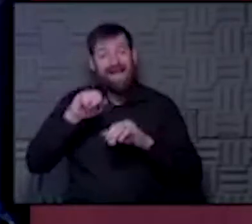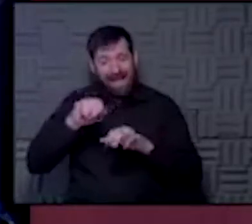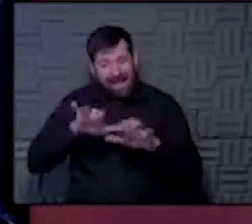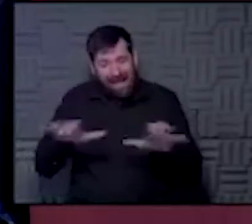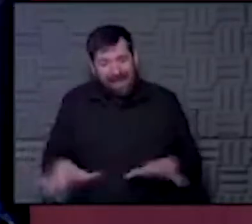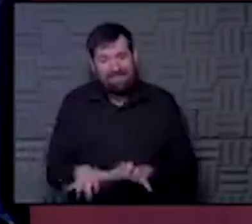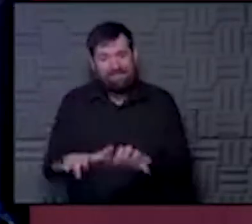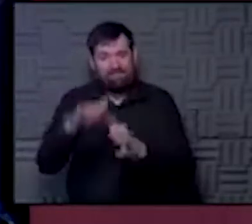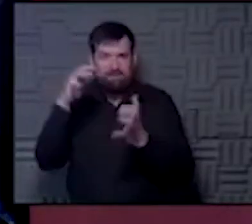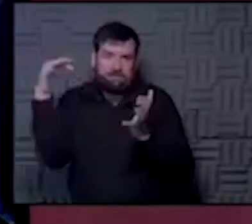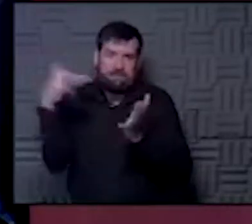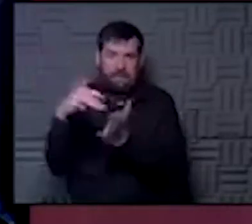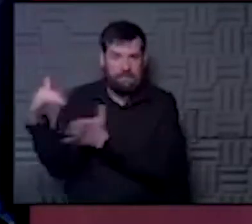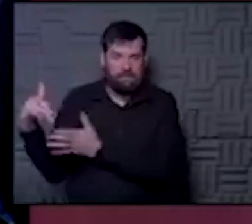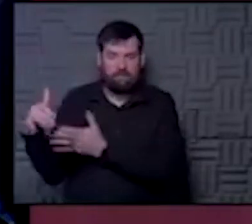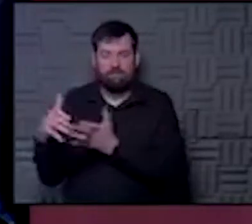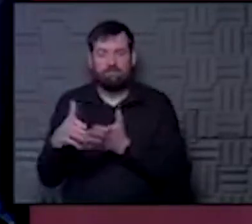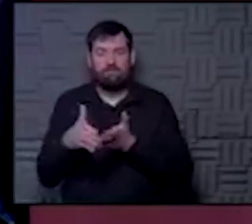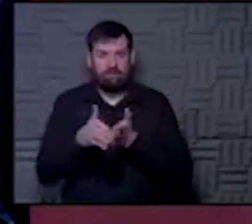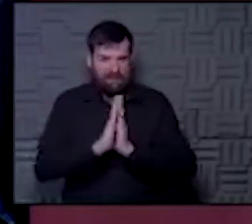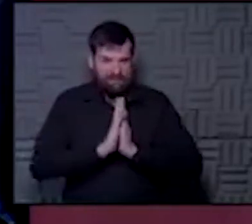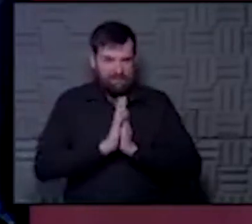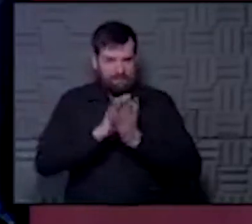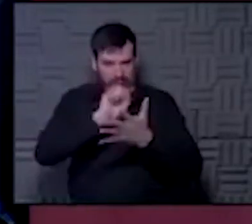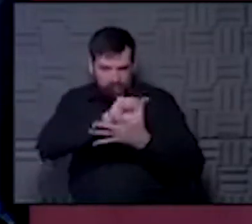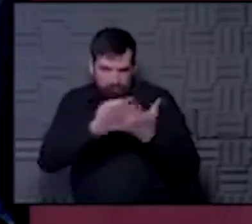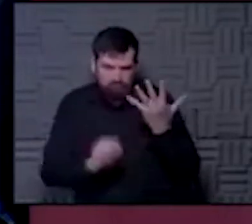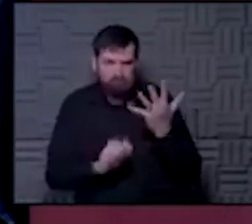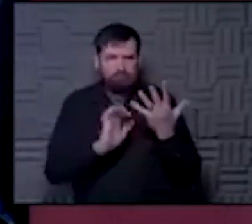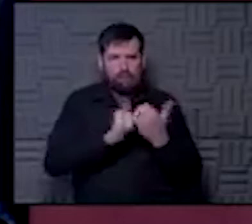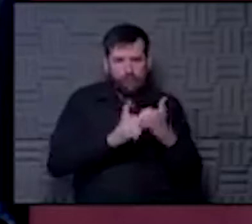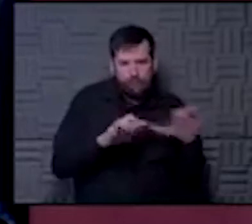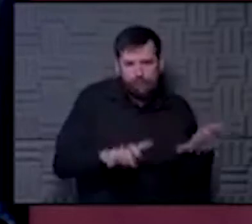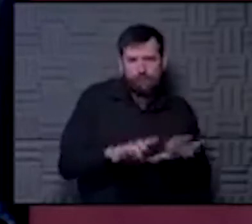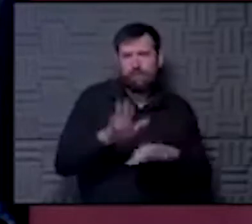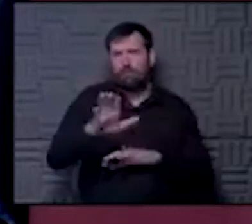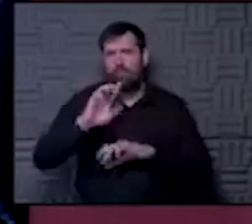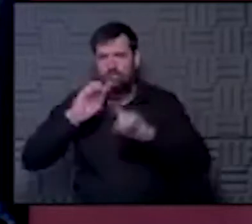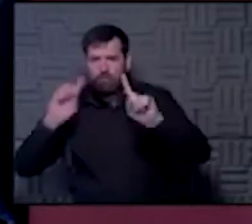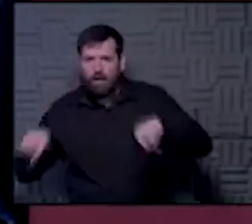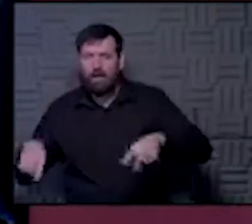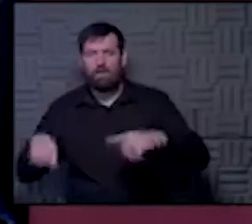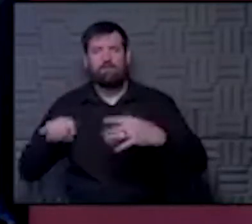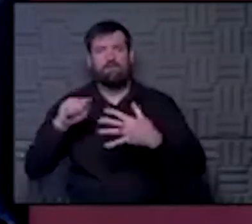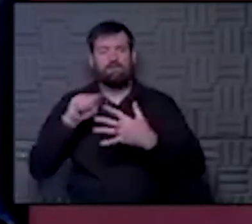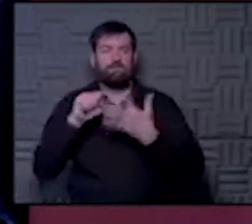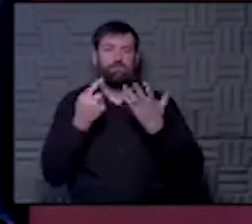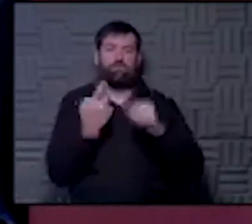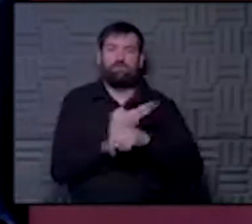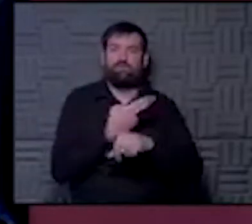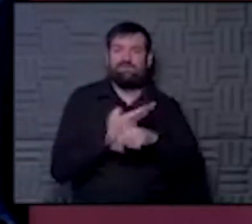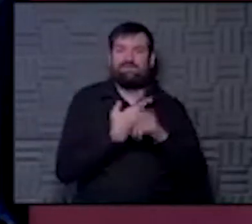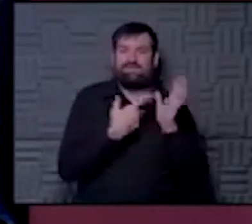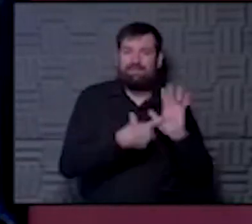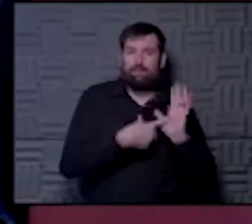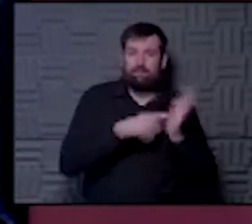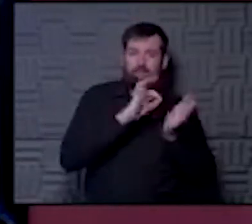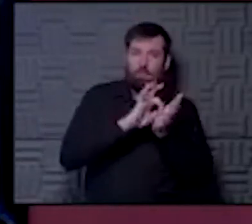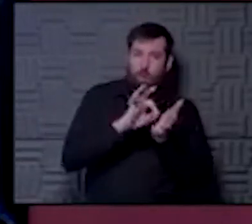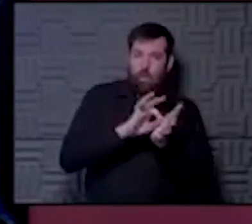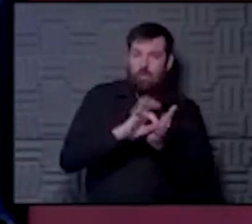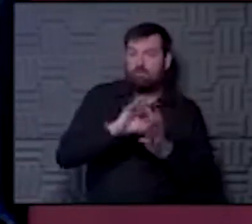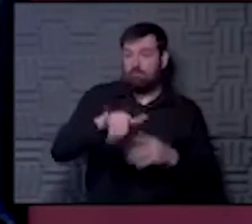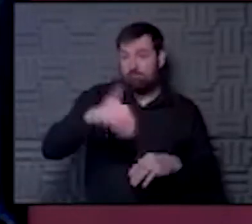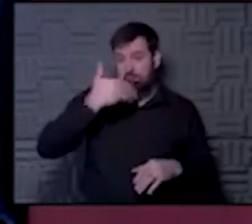that is asking each of these questions about how are you doing, what's your response like, and they use symptom scoring systems. That's